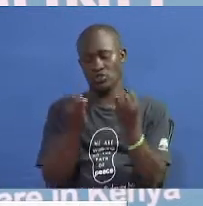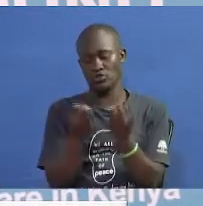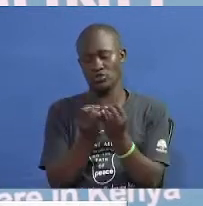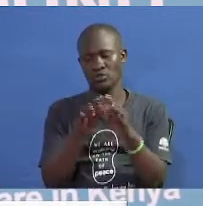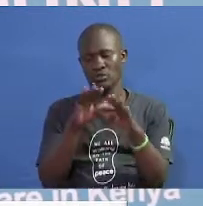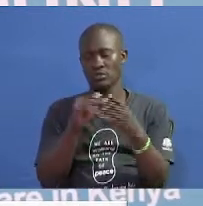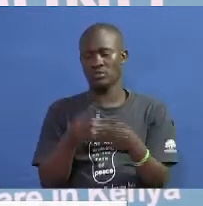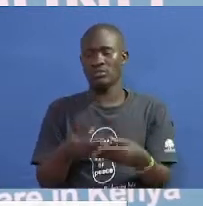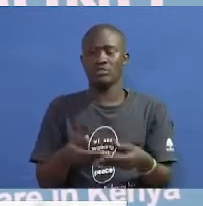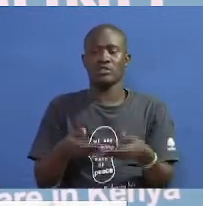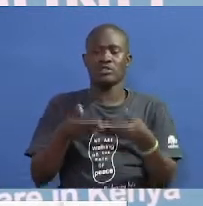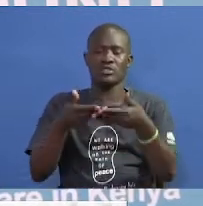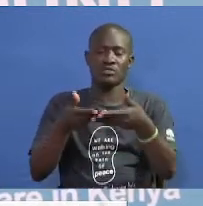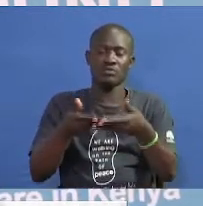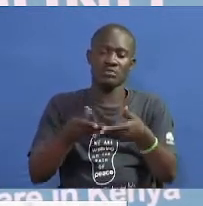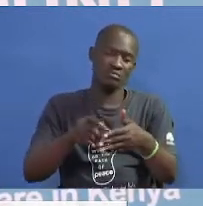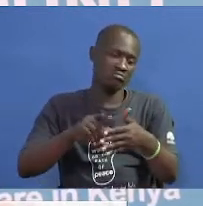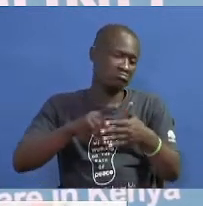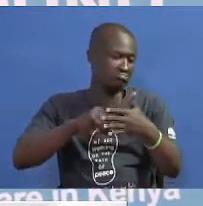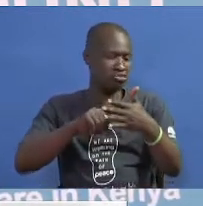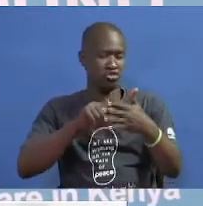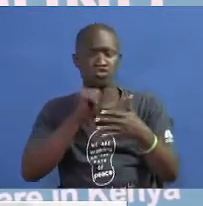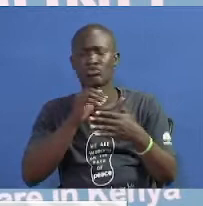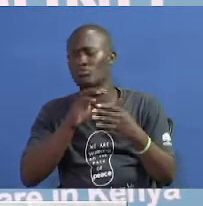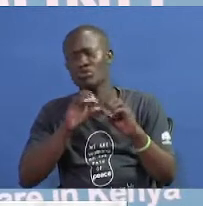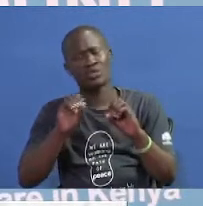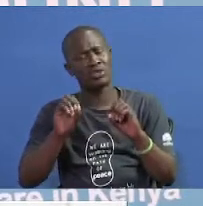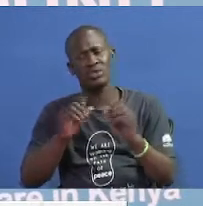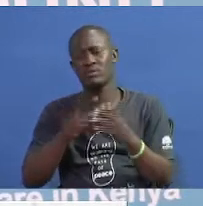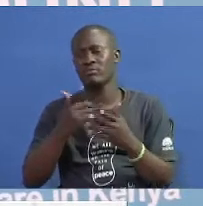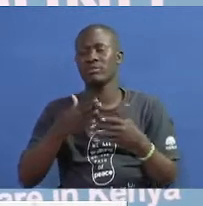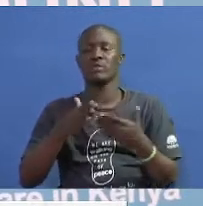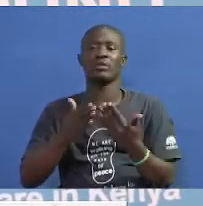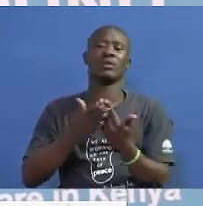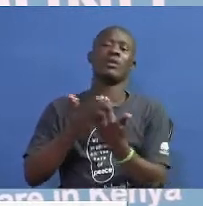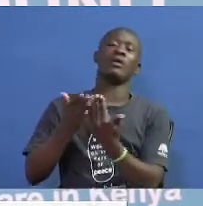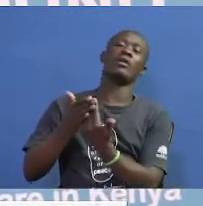in delivering these, not only maternal health care, but health